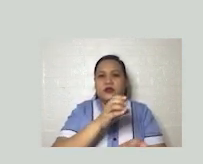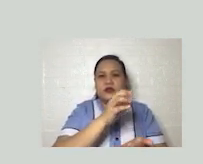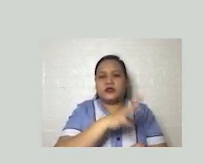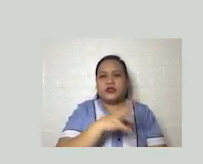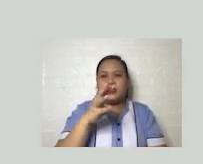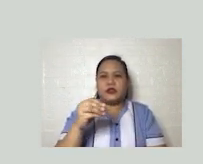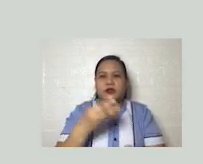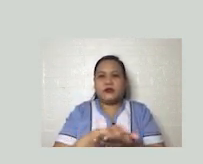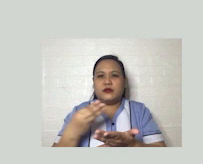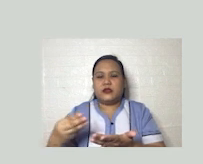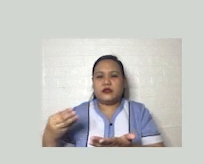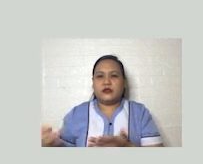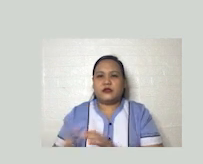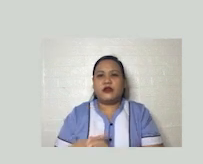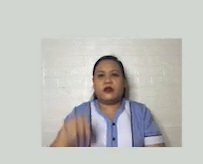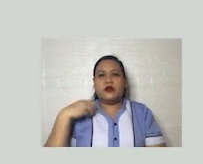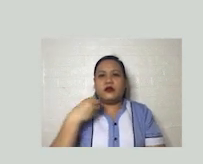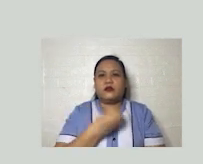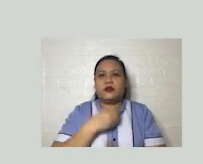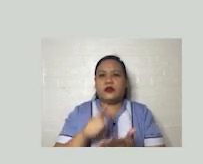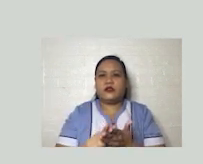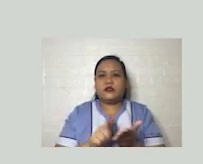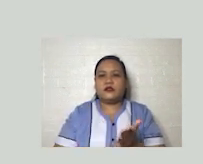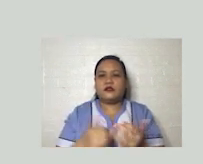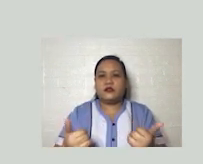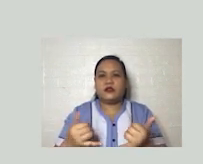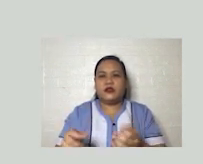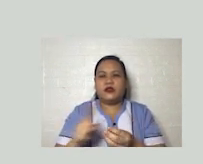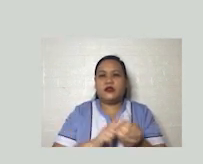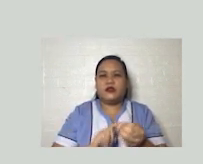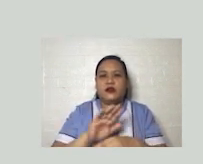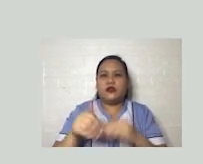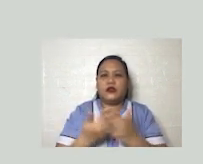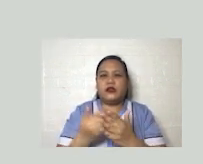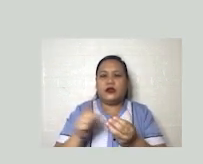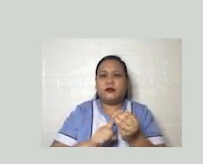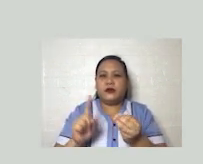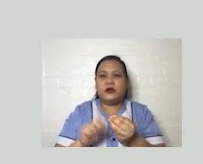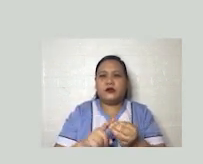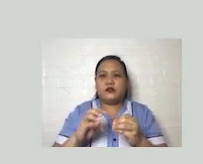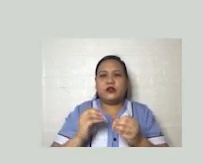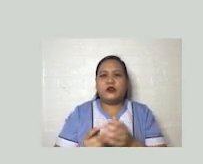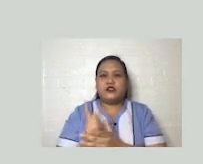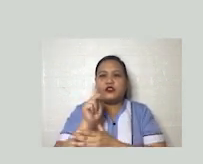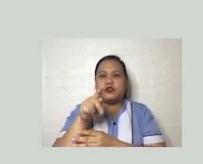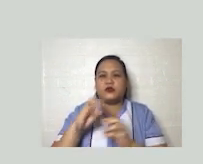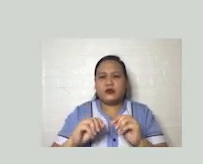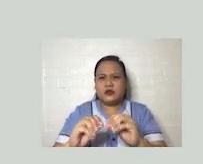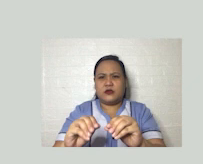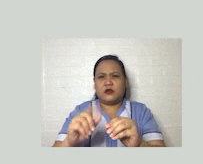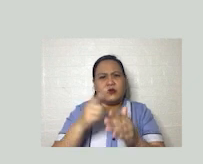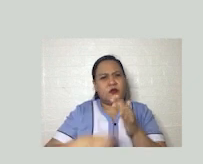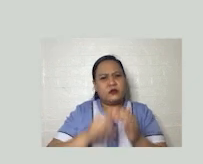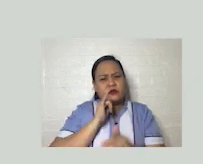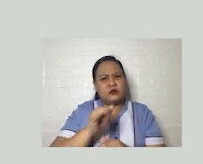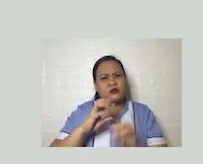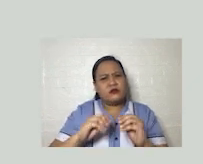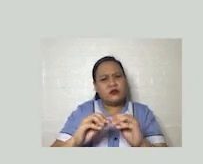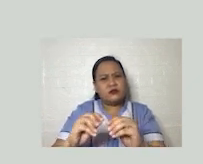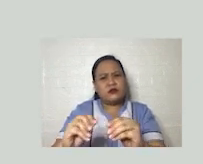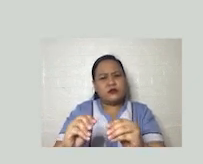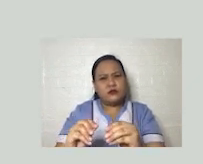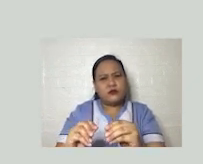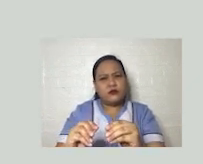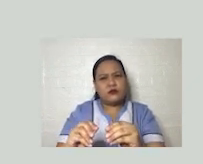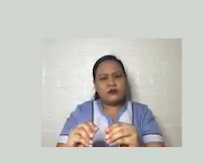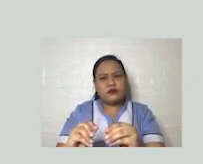different containers and materials. Our lesson for today is all about sowing seeds. What is sowing